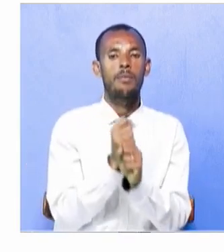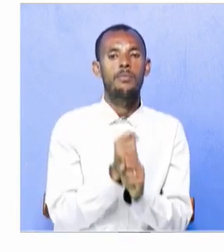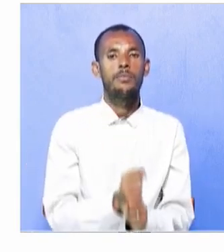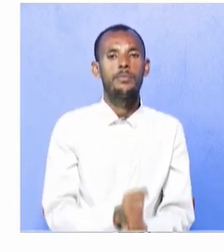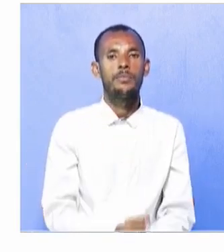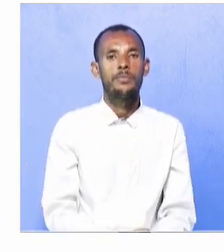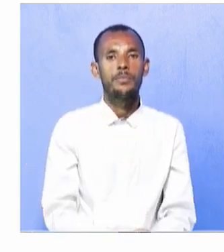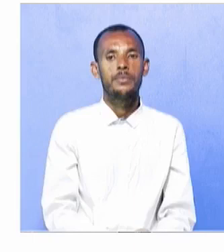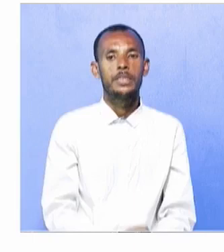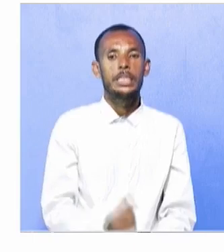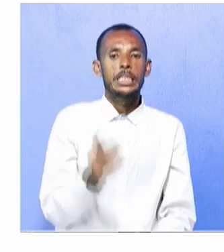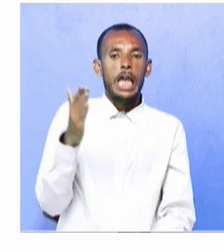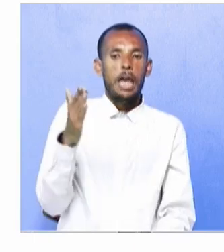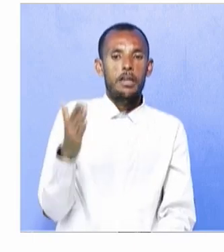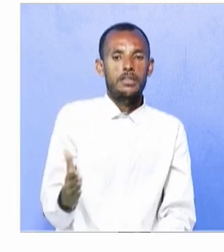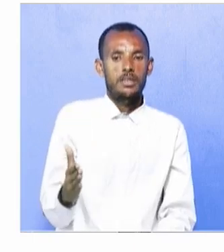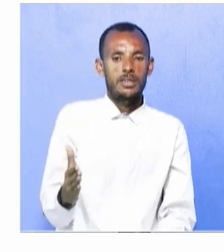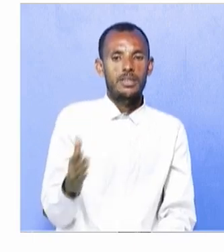the sides